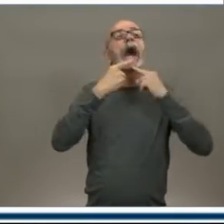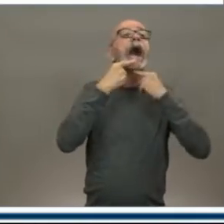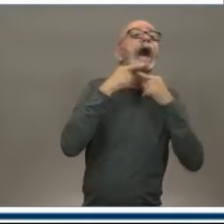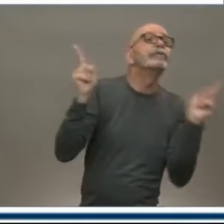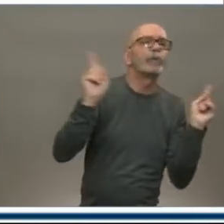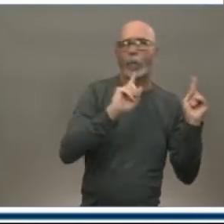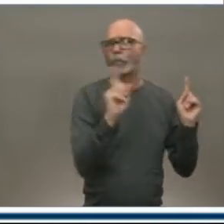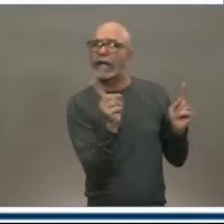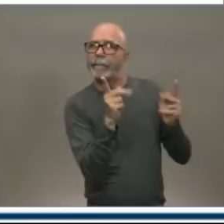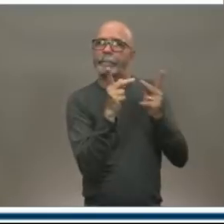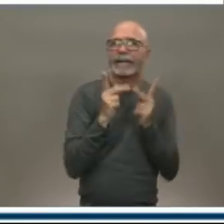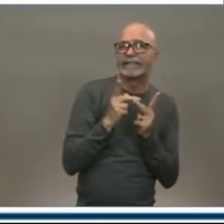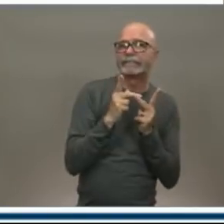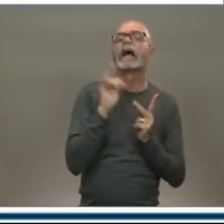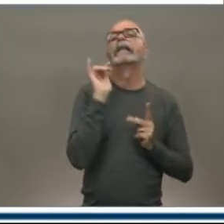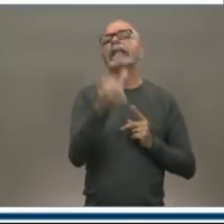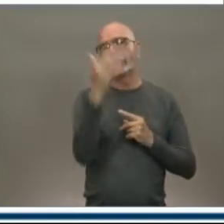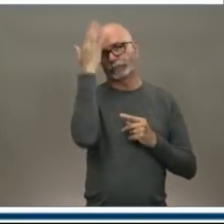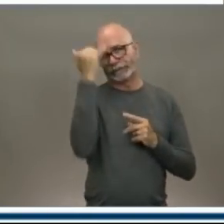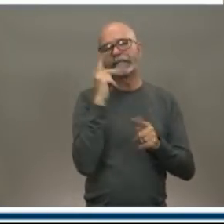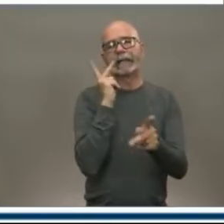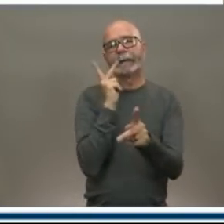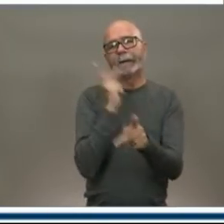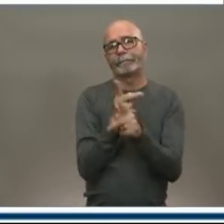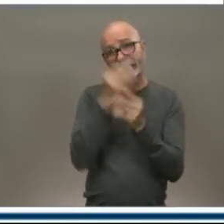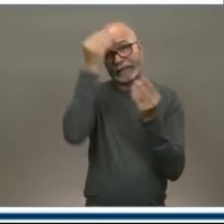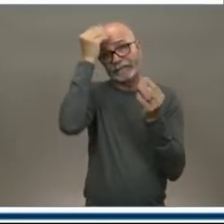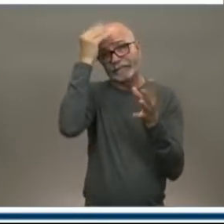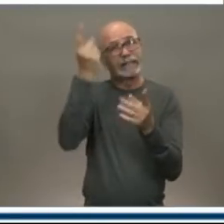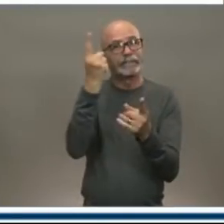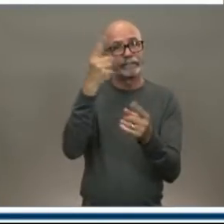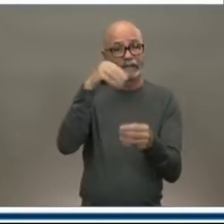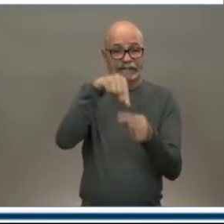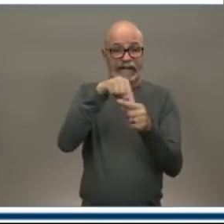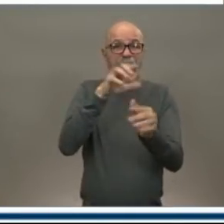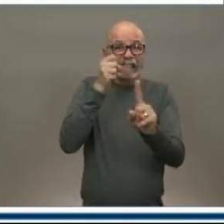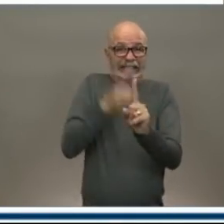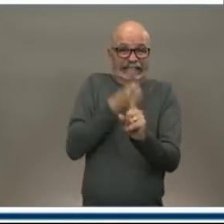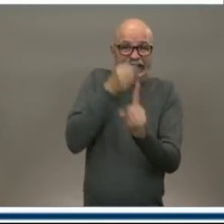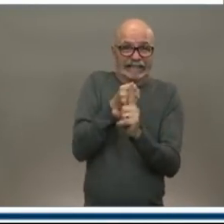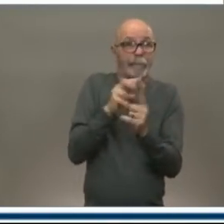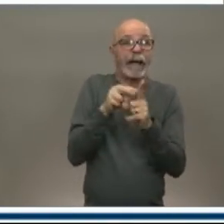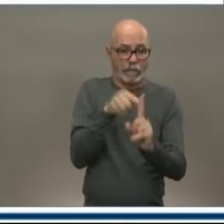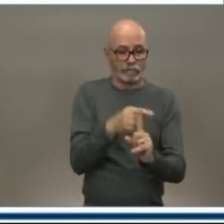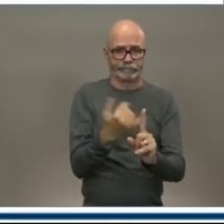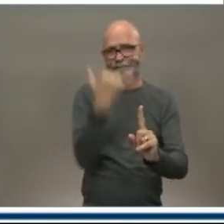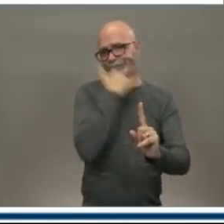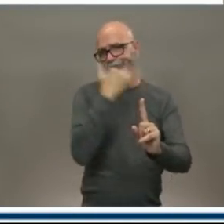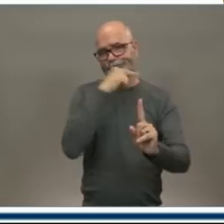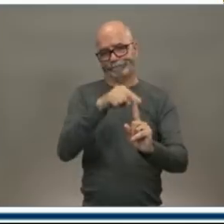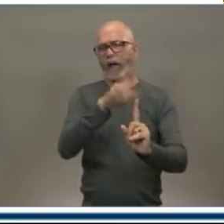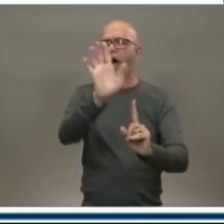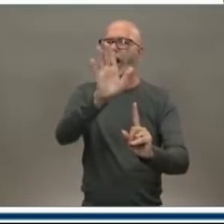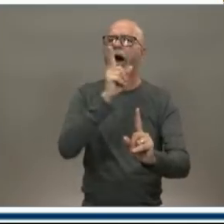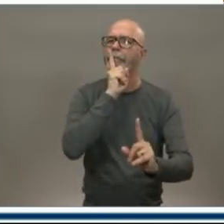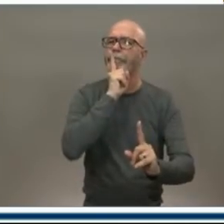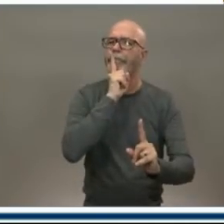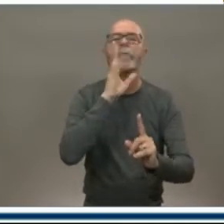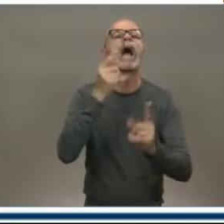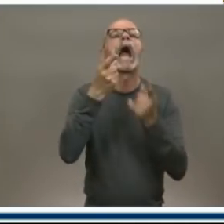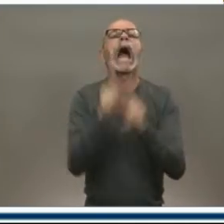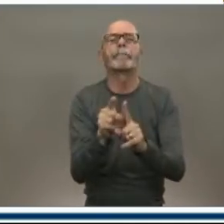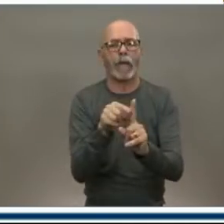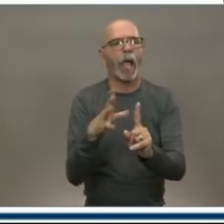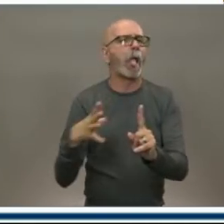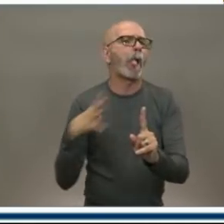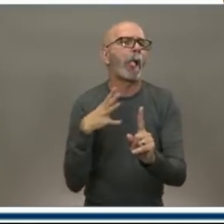that that therefore means that there was somebody who should have been quarantining who wasn't. When you talk about the balancing act, I